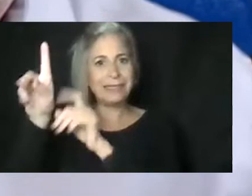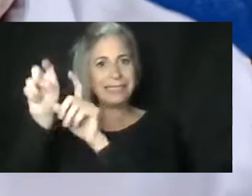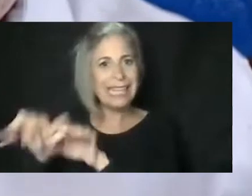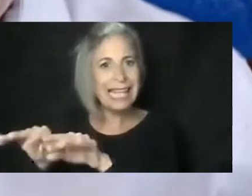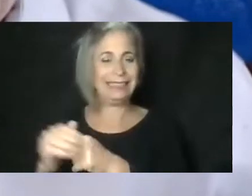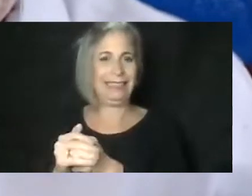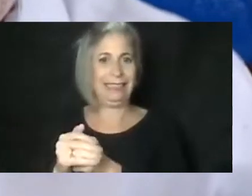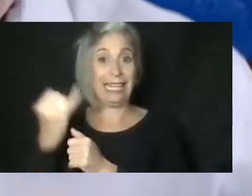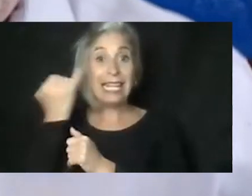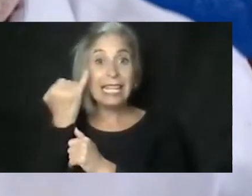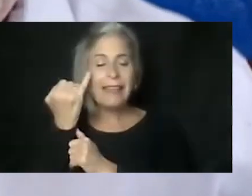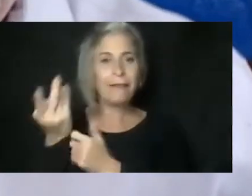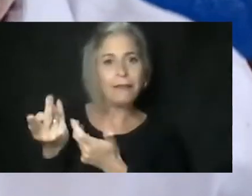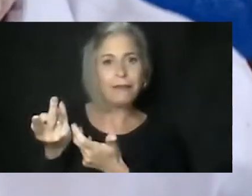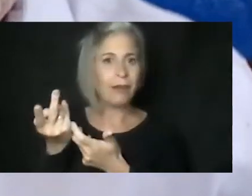whether or not